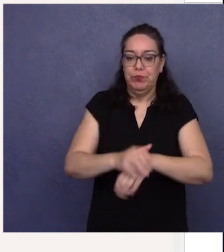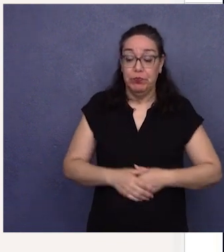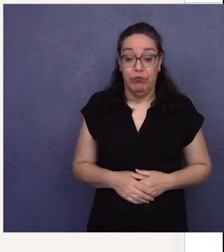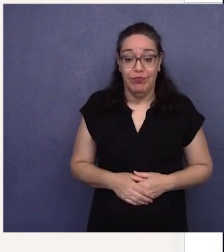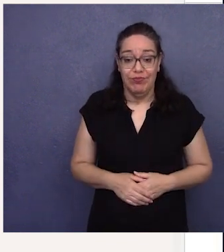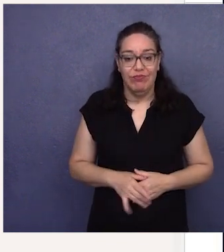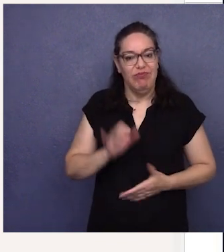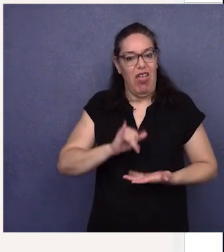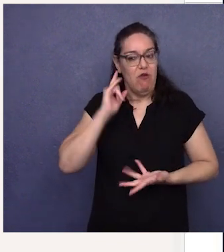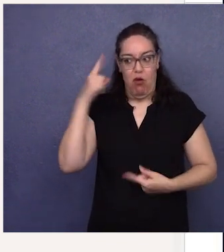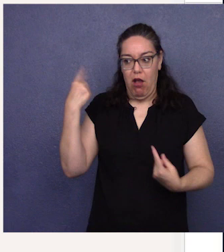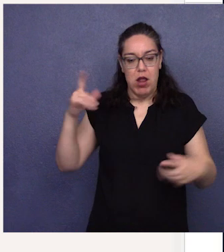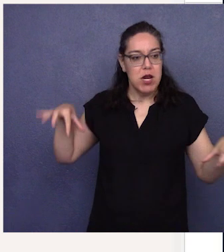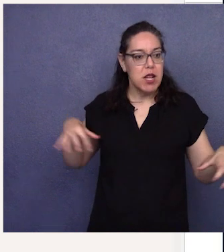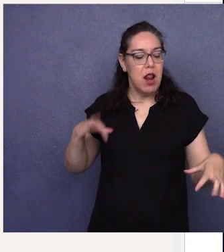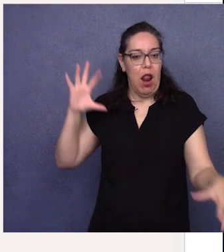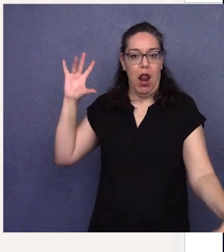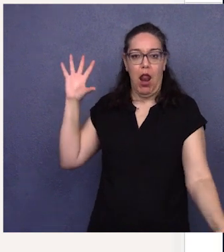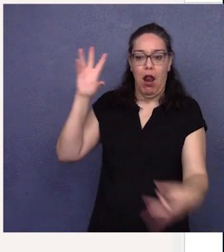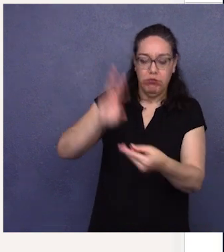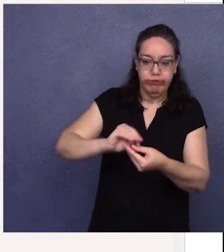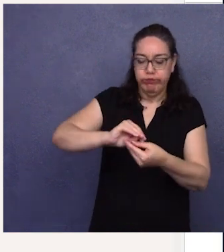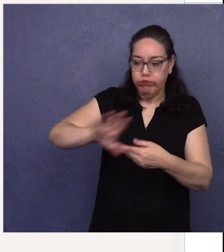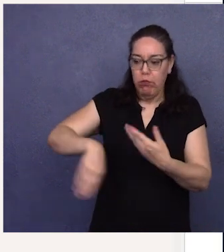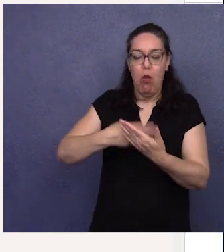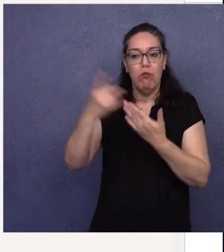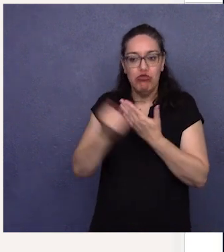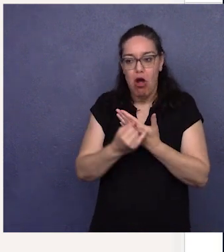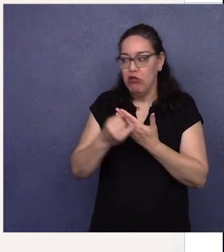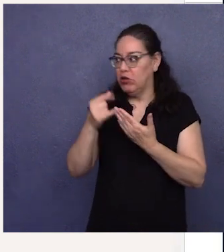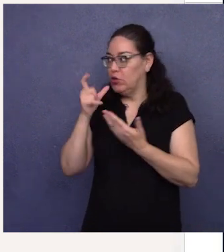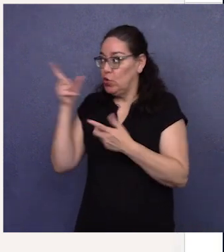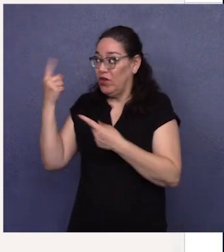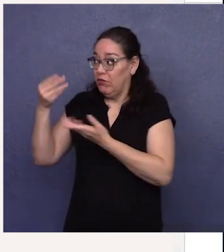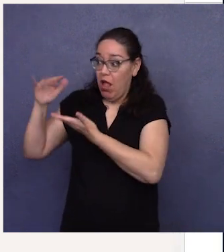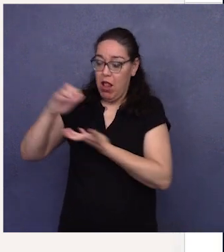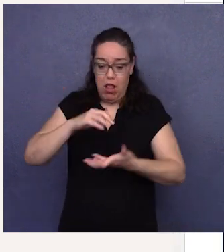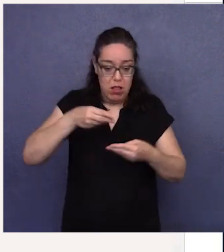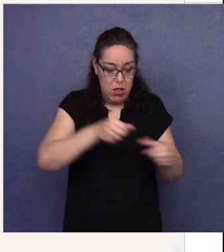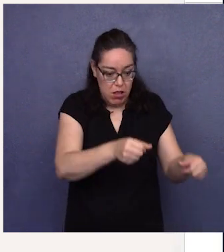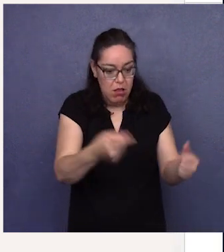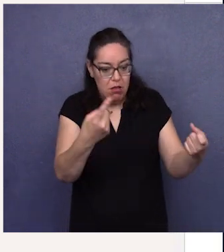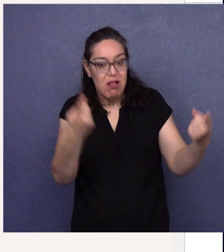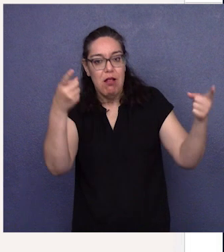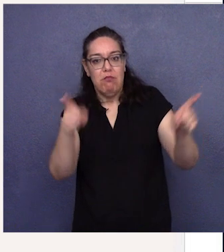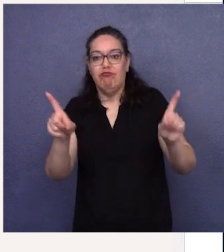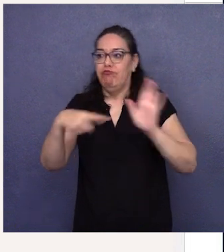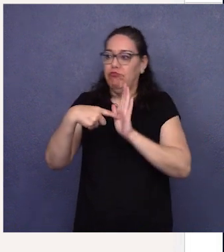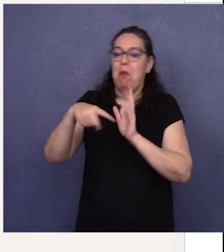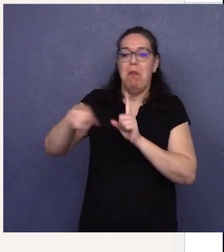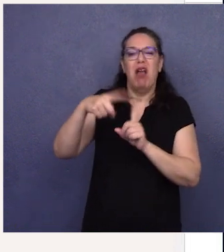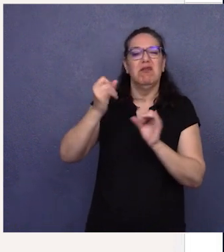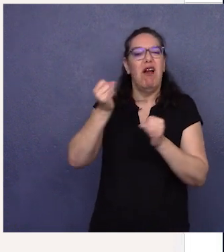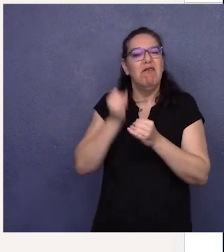a culmination of all of the projects funded will be happening, and then of course final reports.